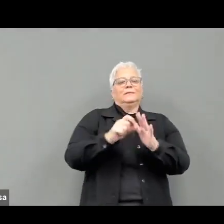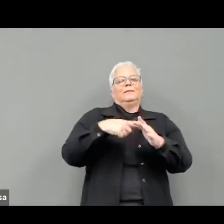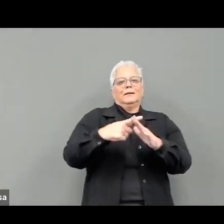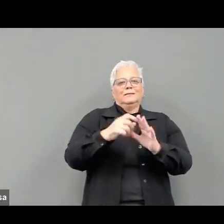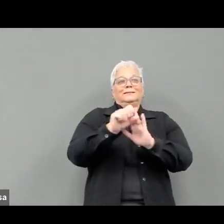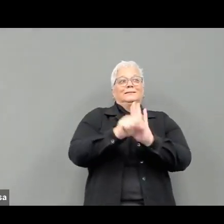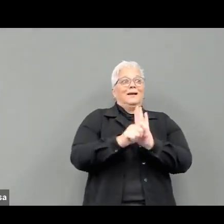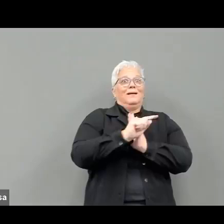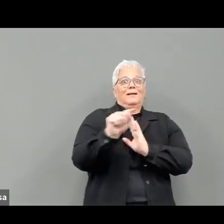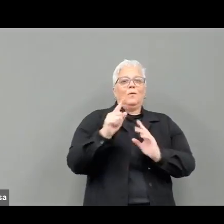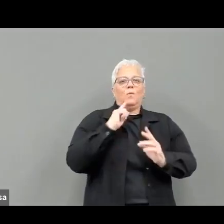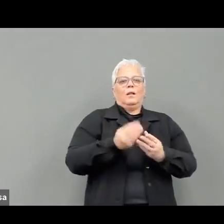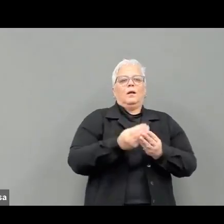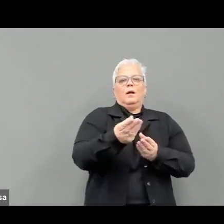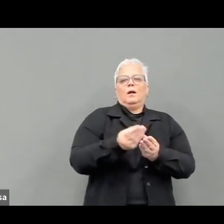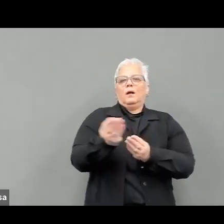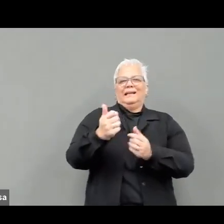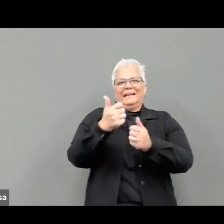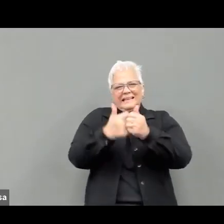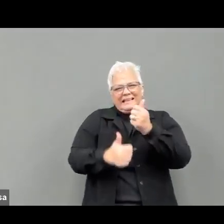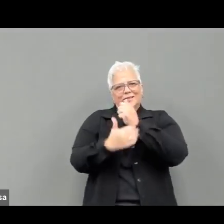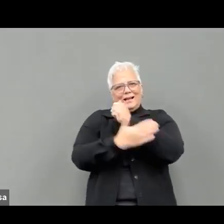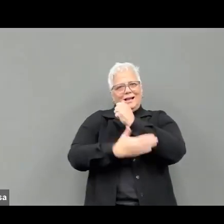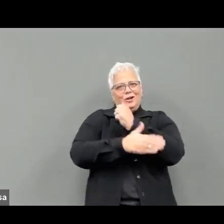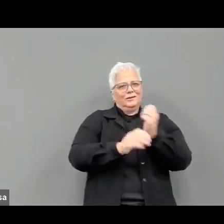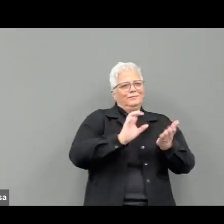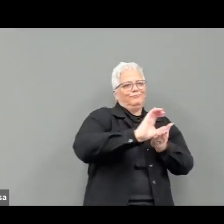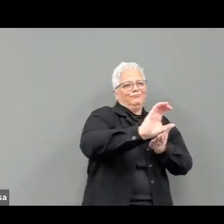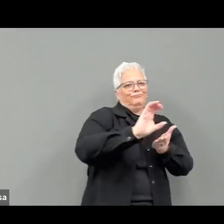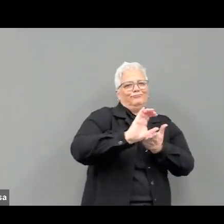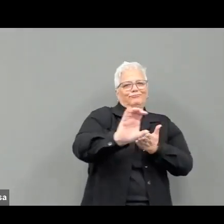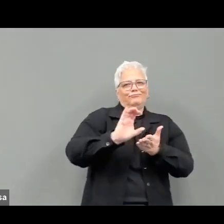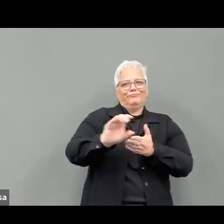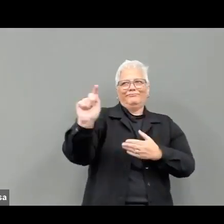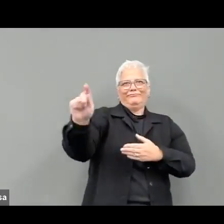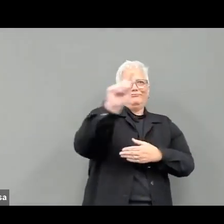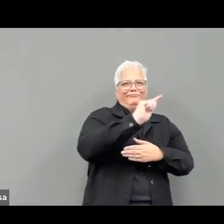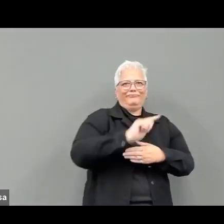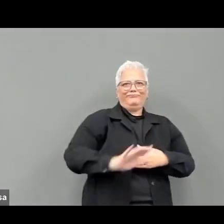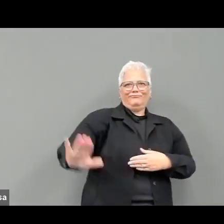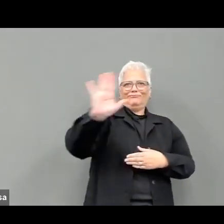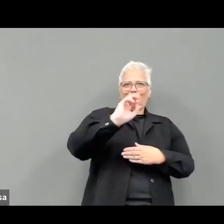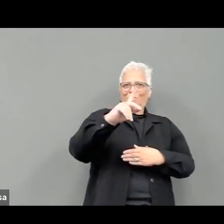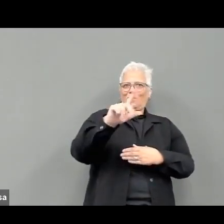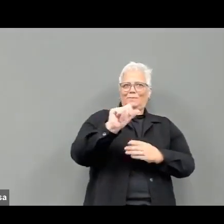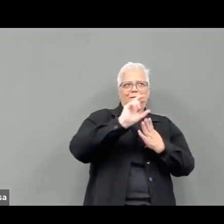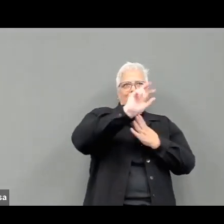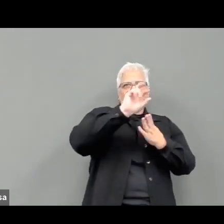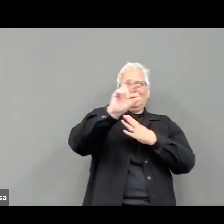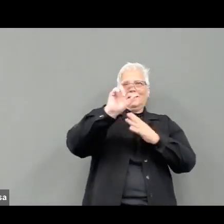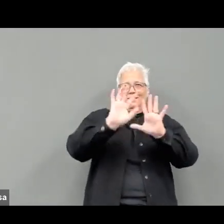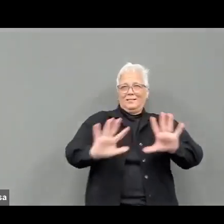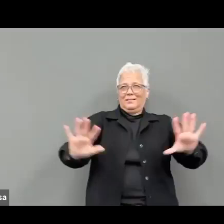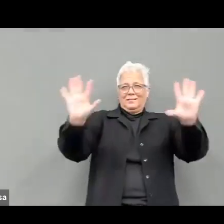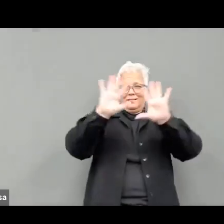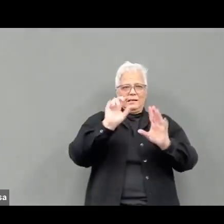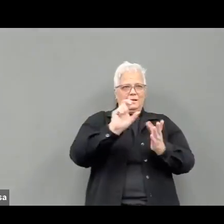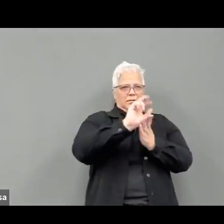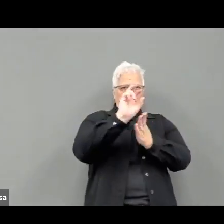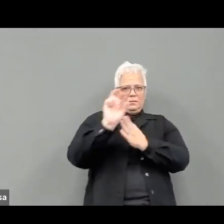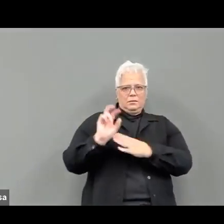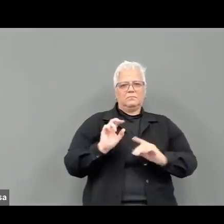per day. THC continues to manage inventory for second doses. Everyone who receives their first dose vaccine from